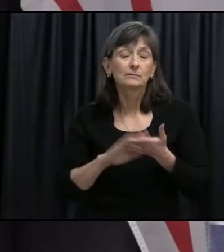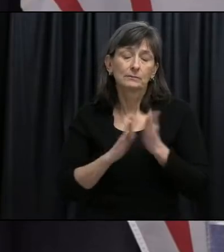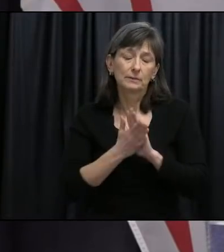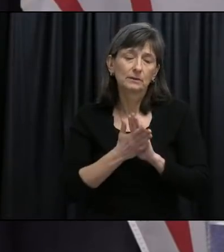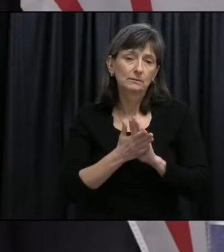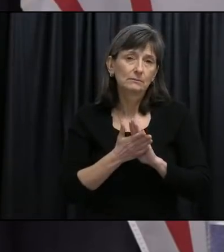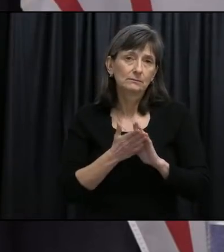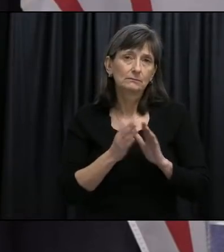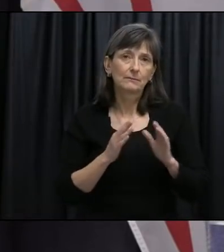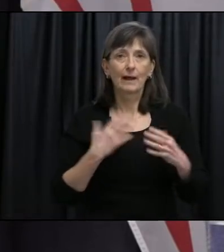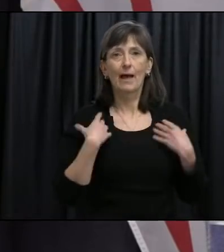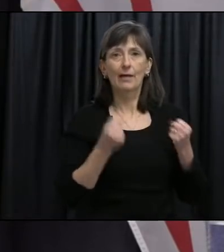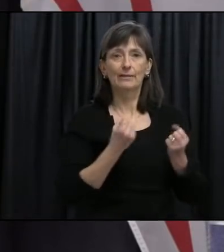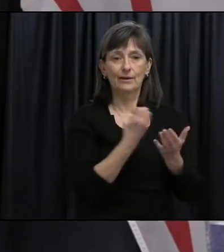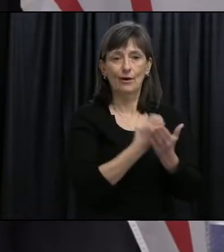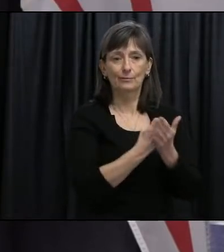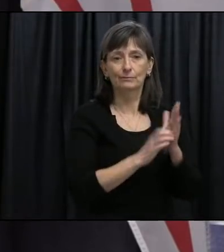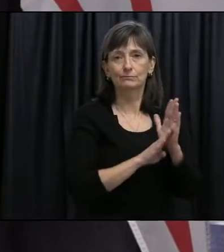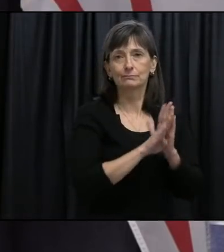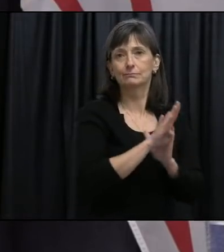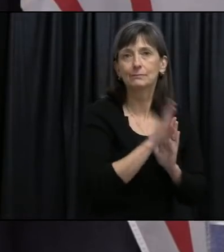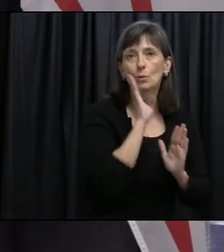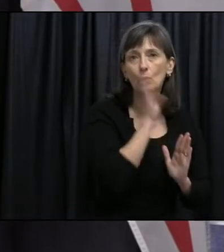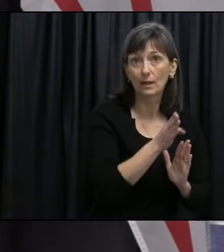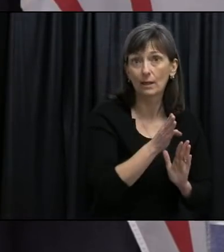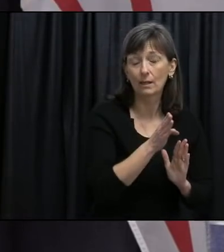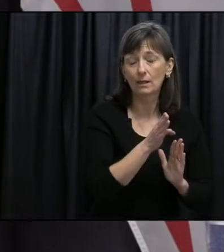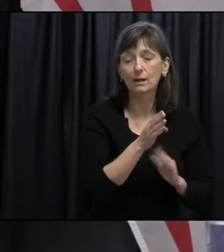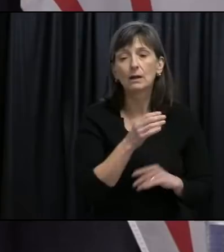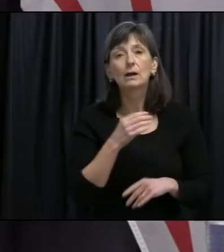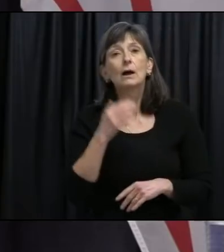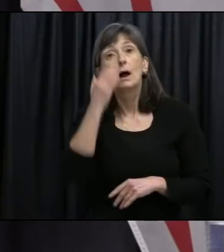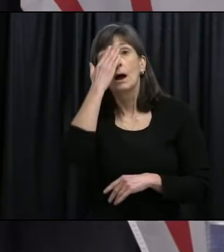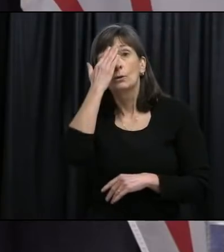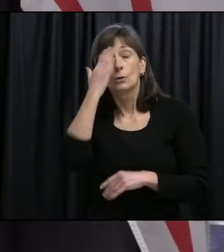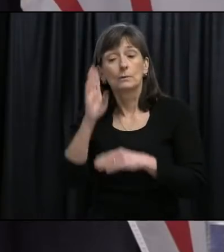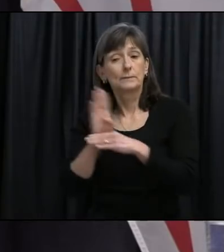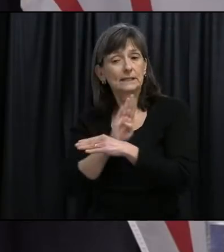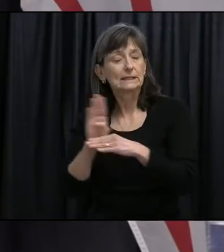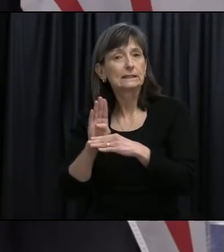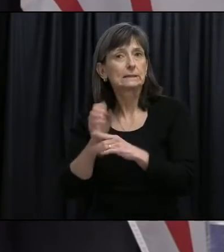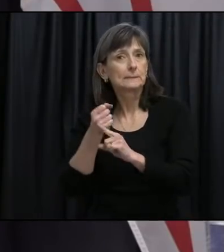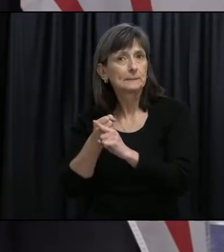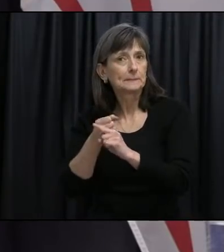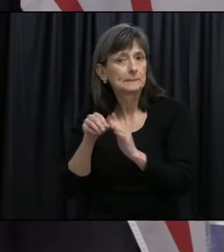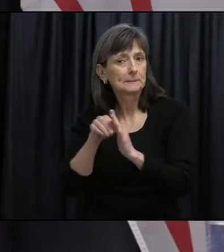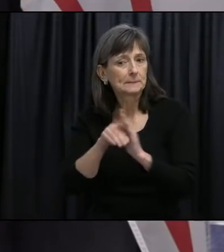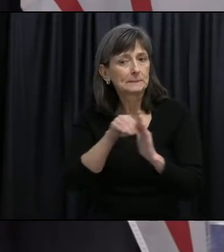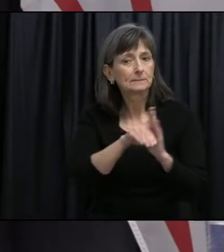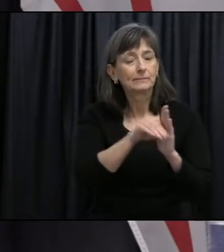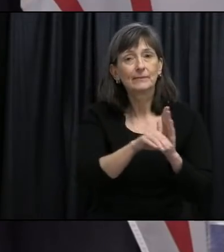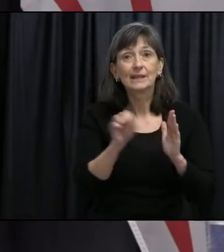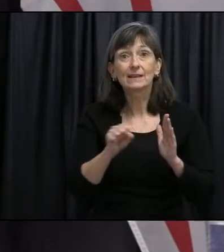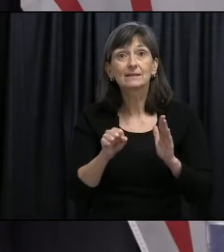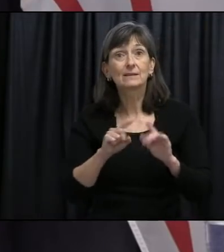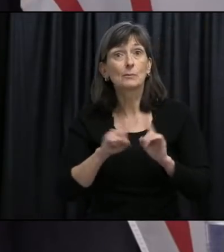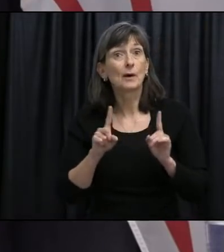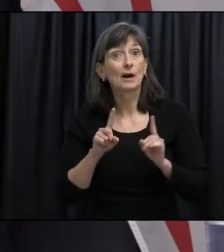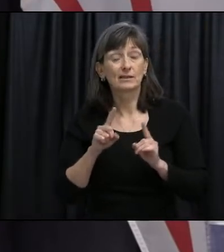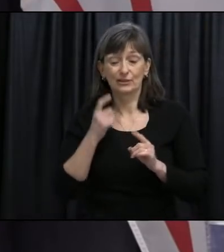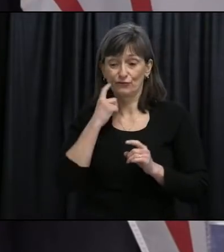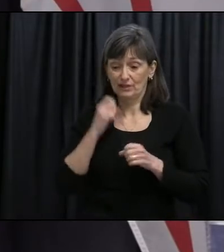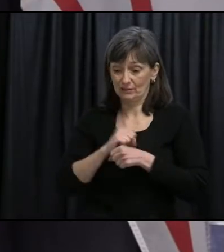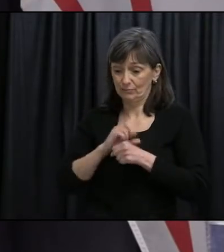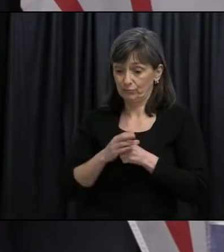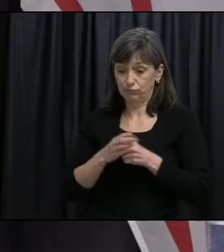that the businesses and the economy were impacted. But ultimately, I think we've shown that we've controlled this pandemic, or this